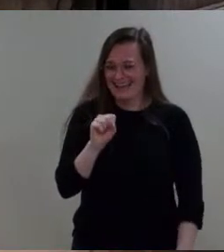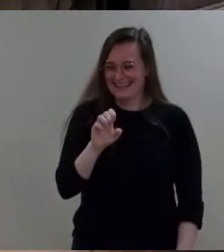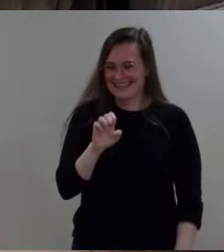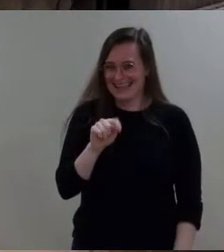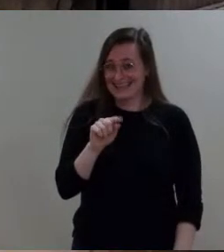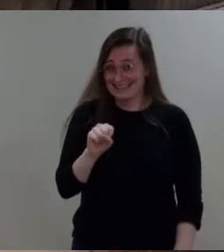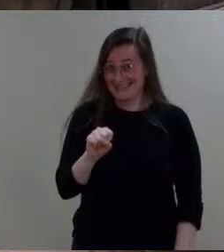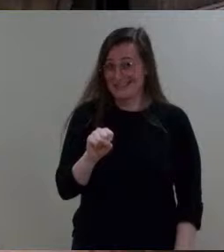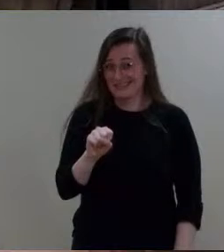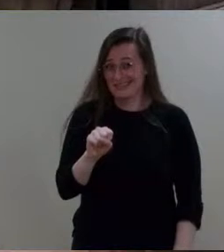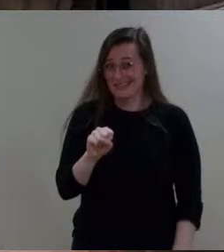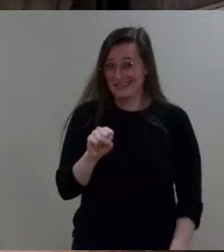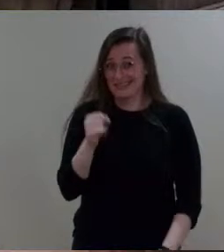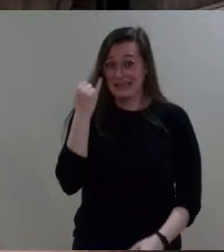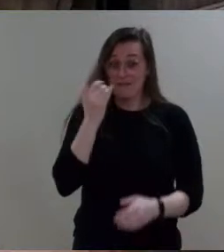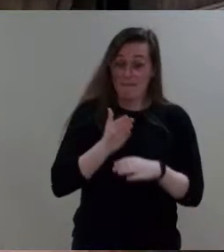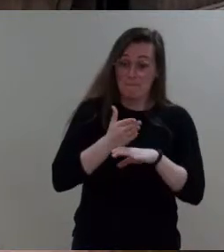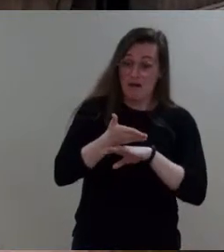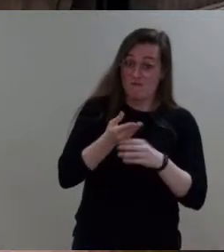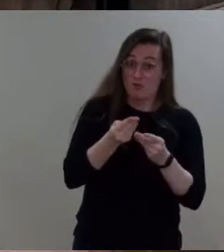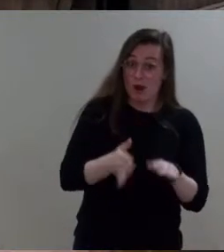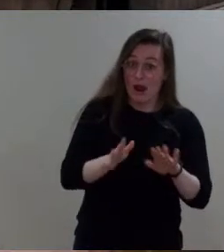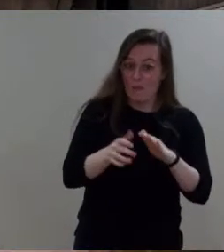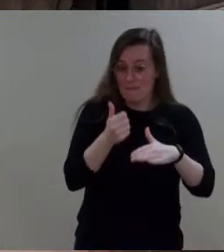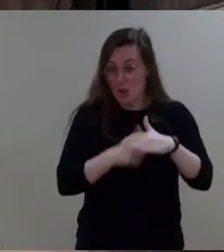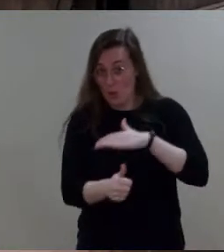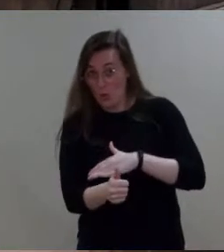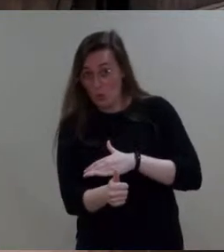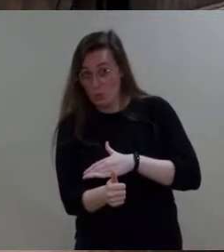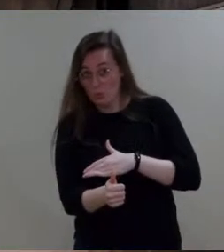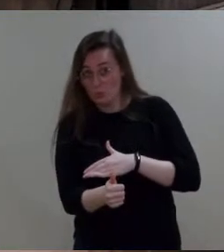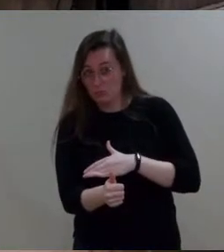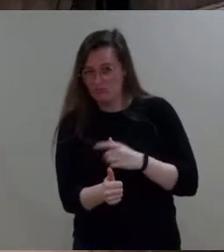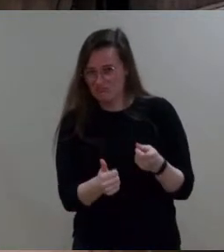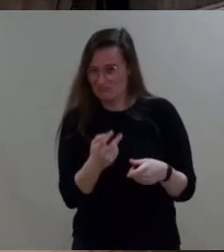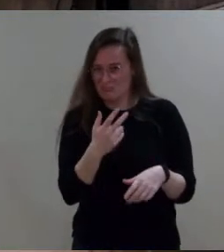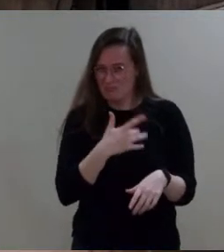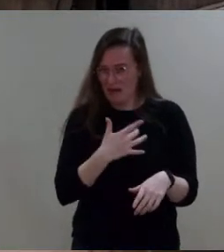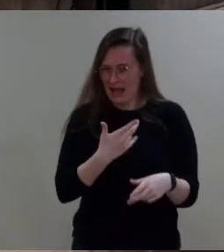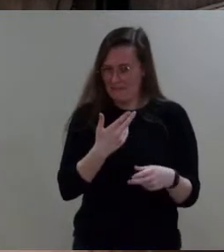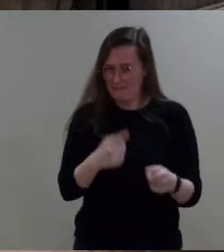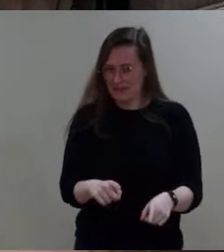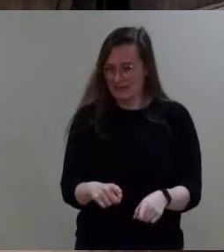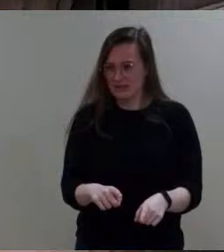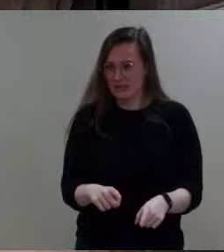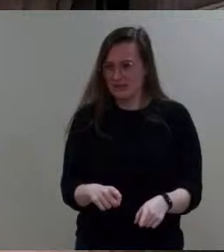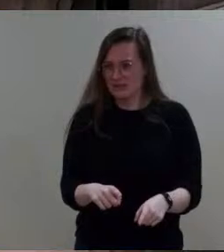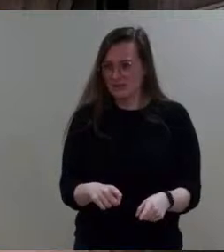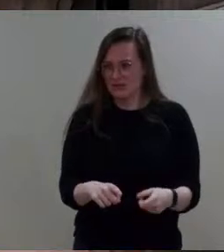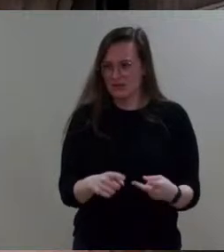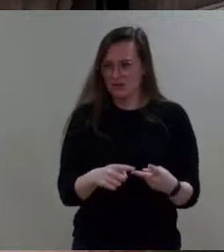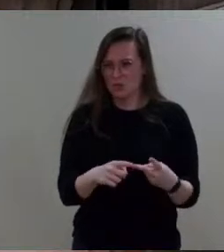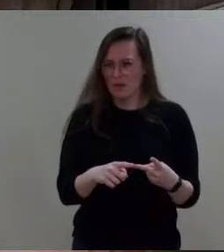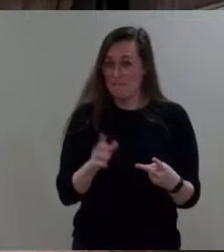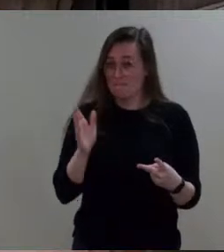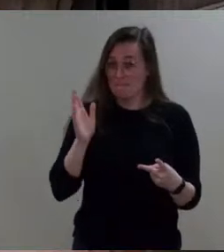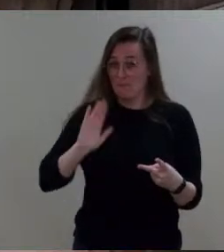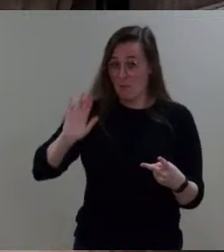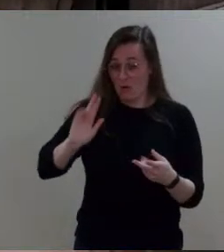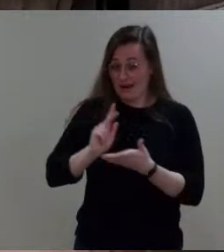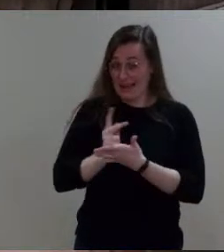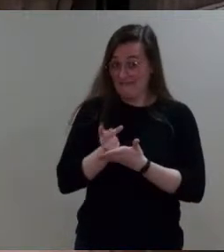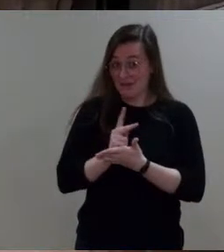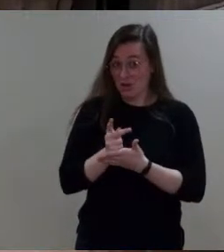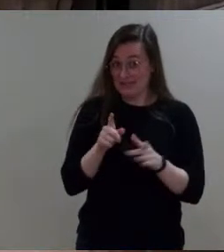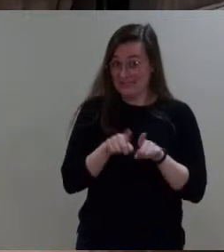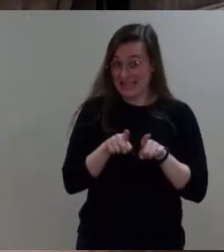above ground? And I guess, to follow up on that, did we used to do it and we don't do it anymore, or have